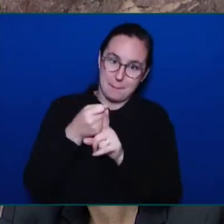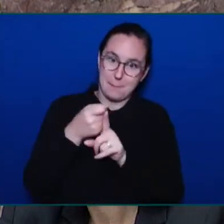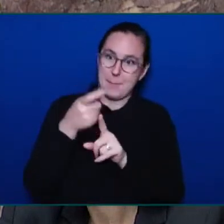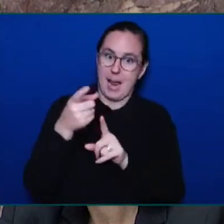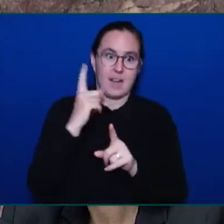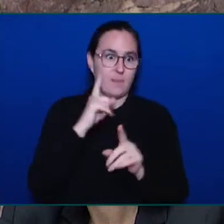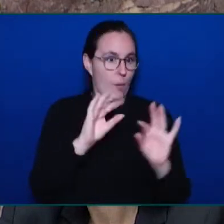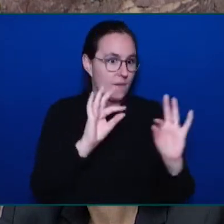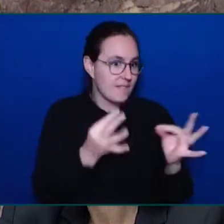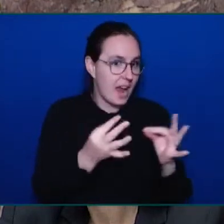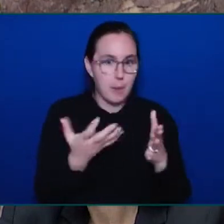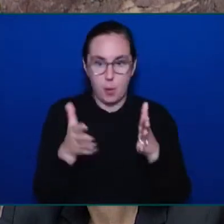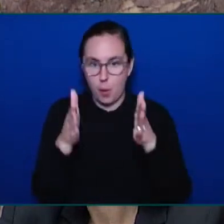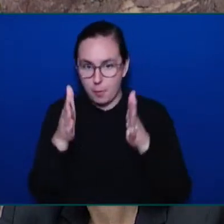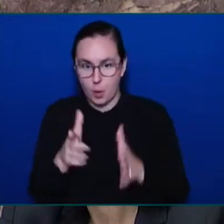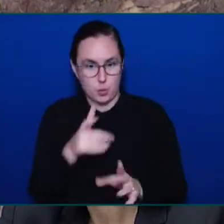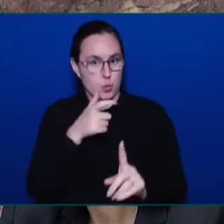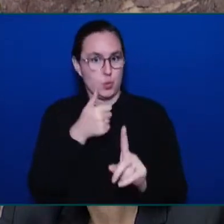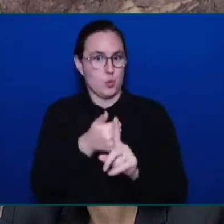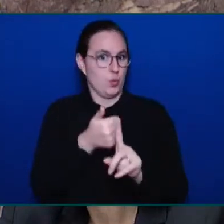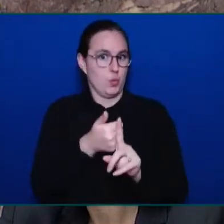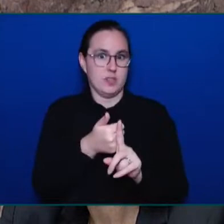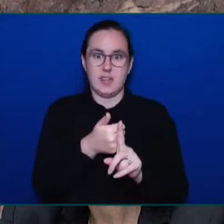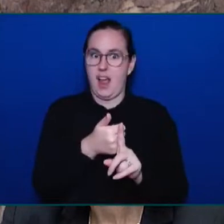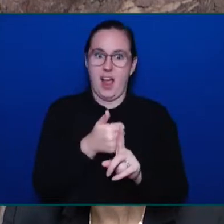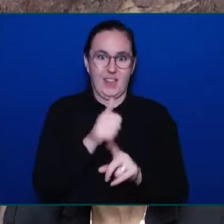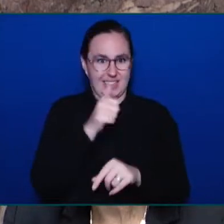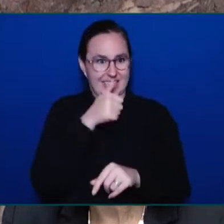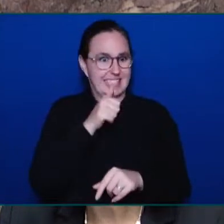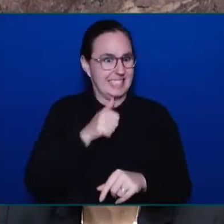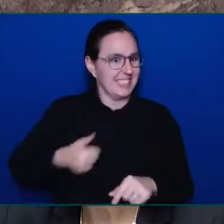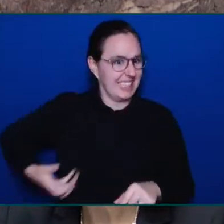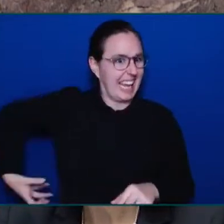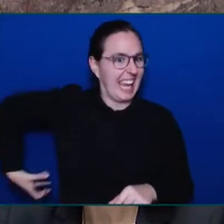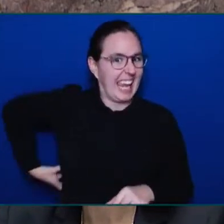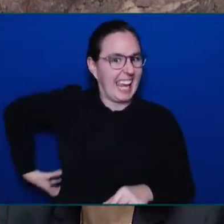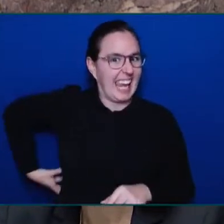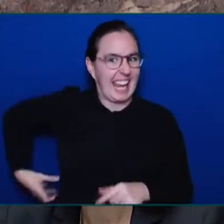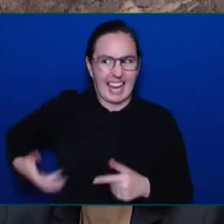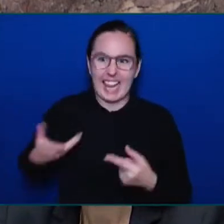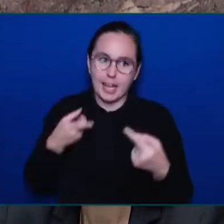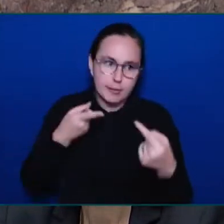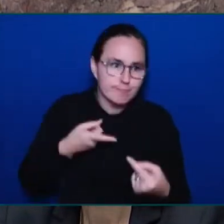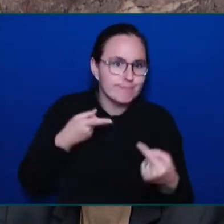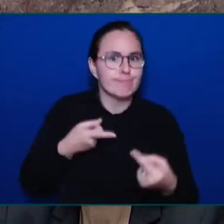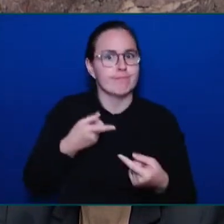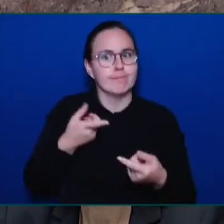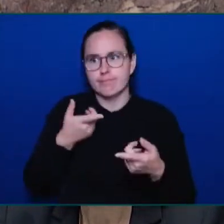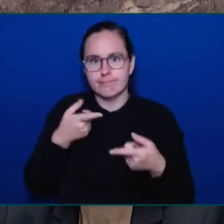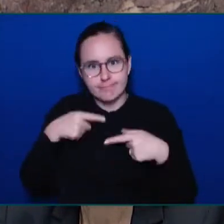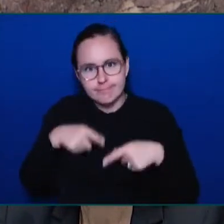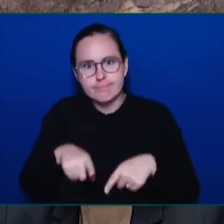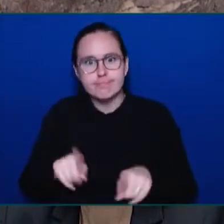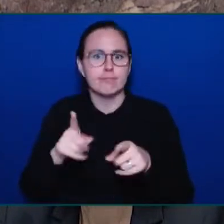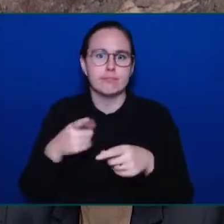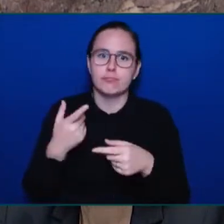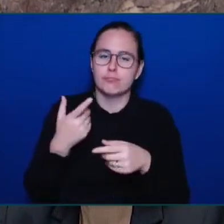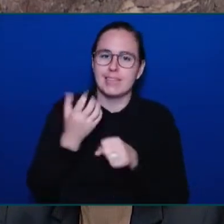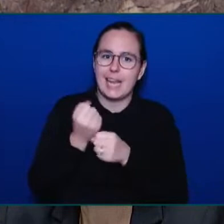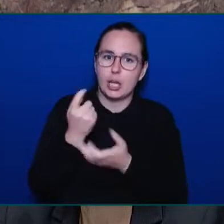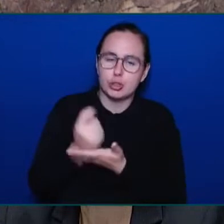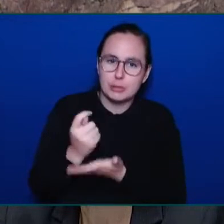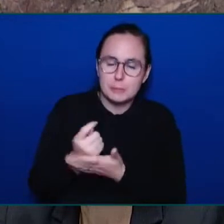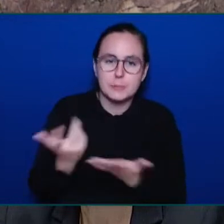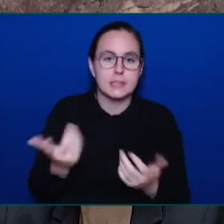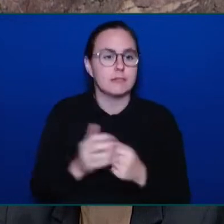are undergoing that kidney journey, and it's very difficult. And I just want to thank Pia Schindler and the